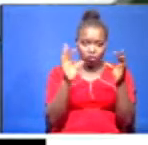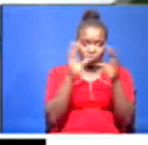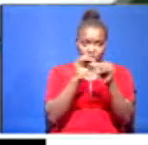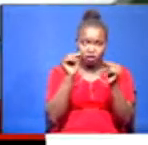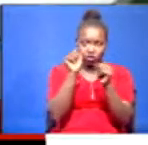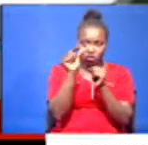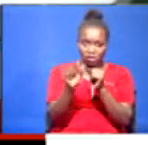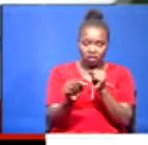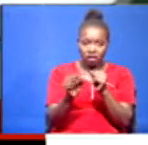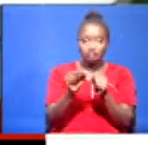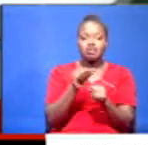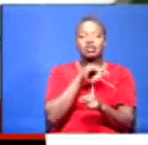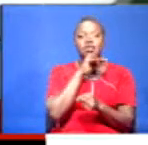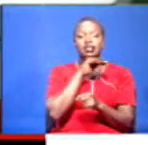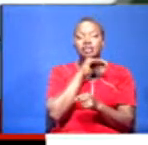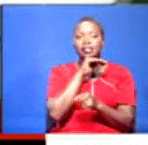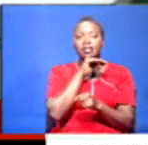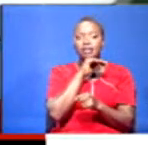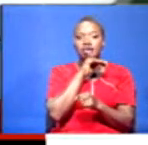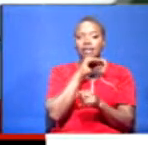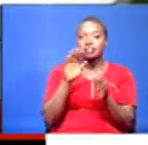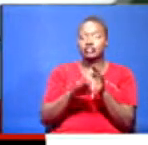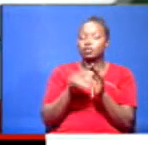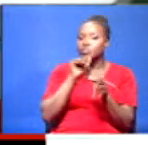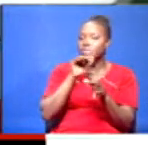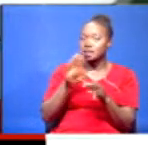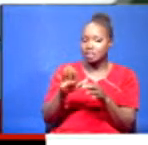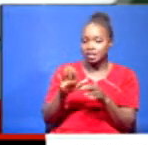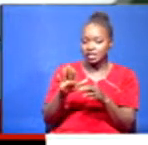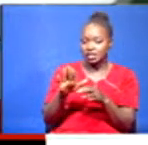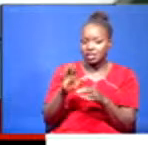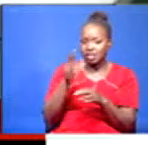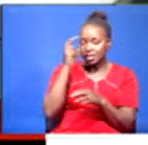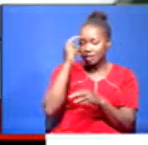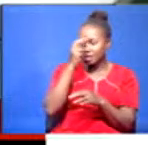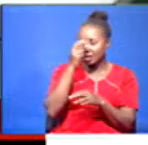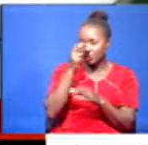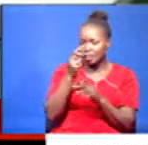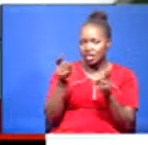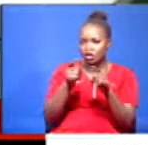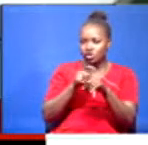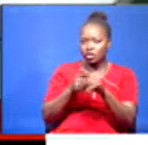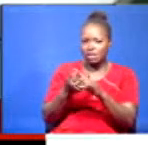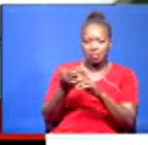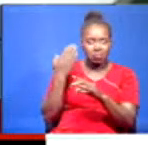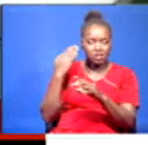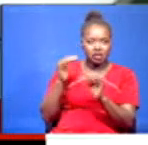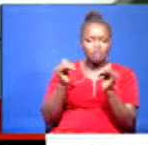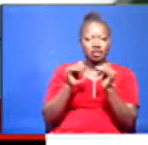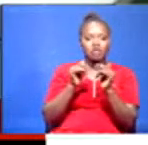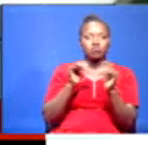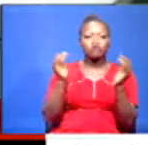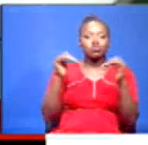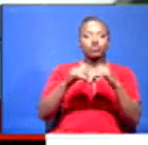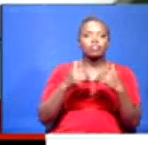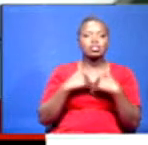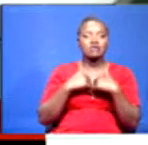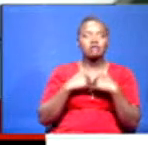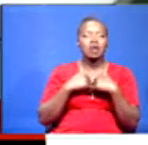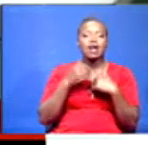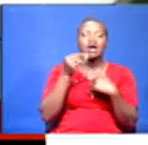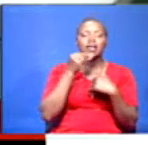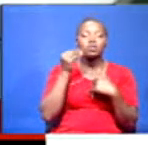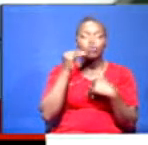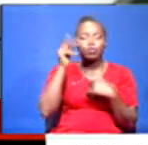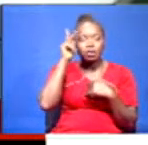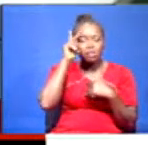candidate Raila Odinga and his running mate Martha Karua a little while ago held a news conference at Raila's current residence.